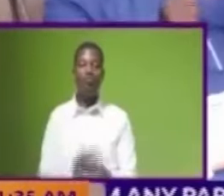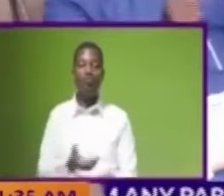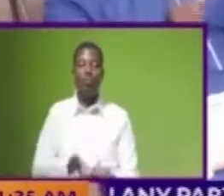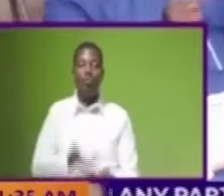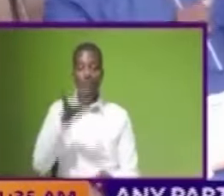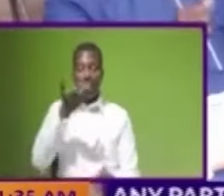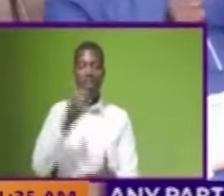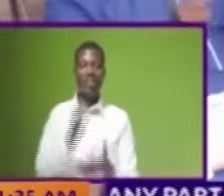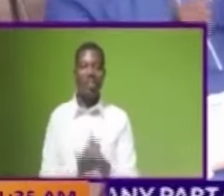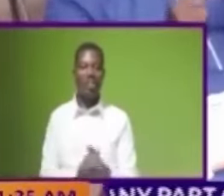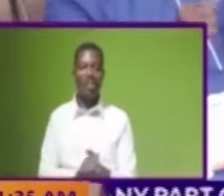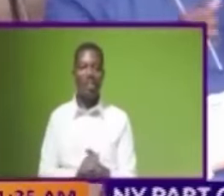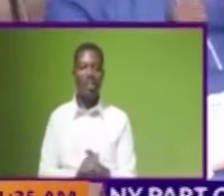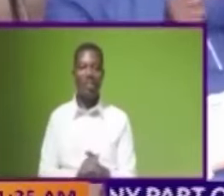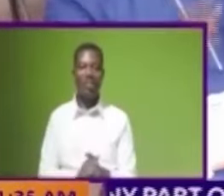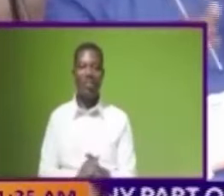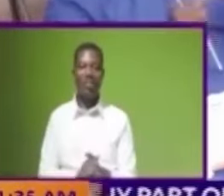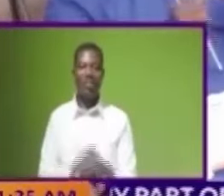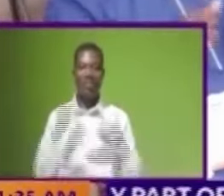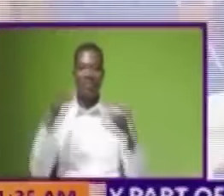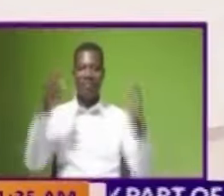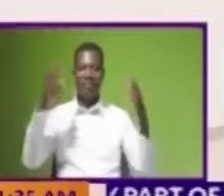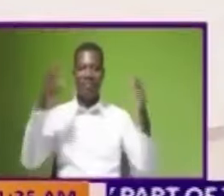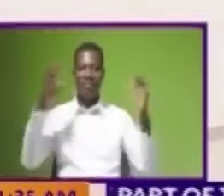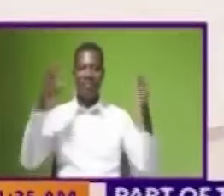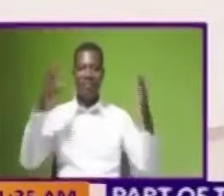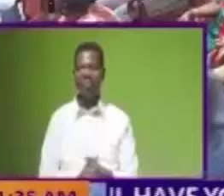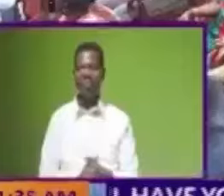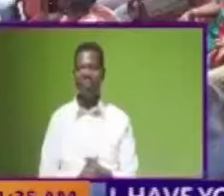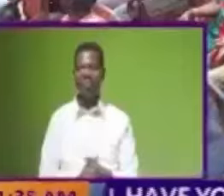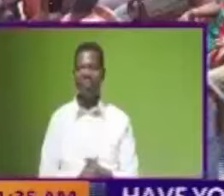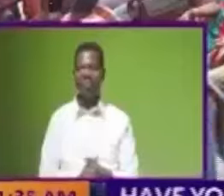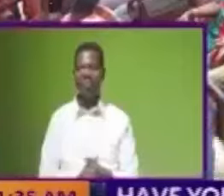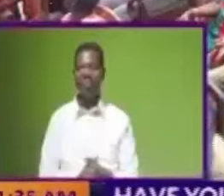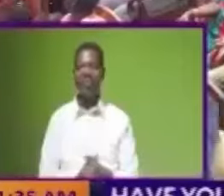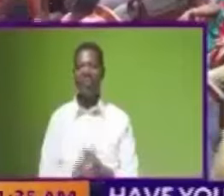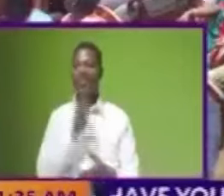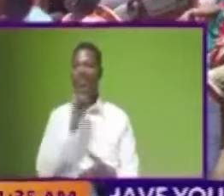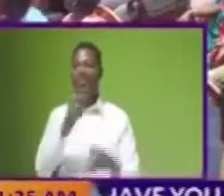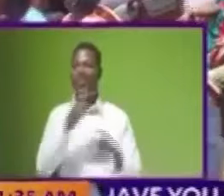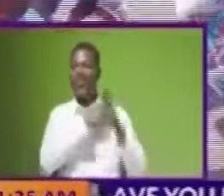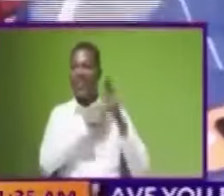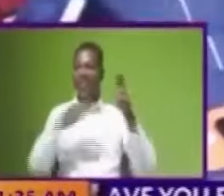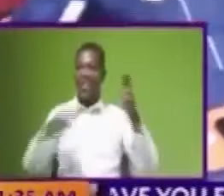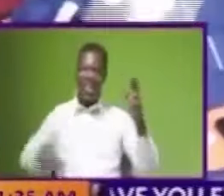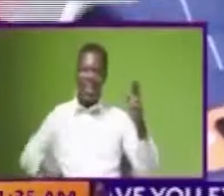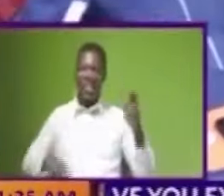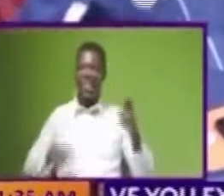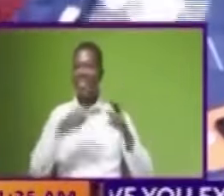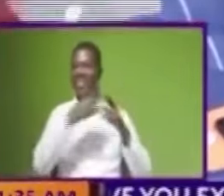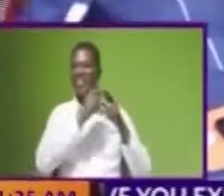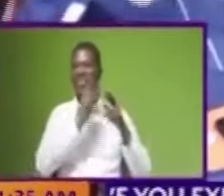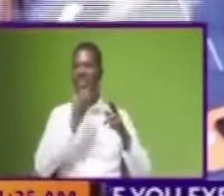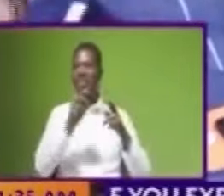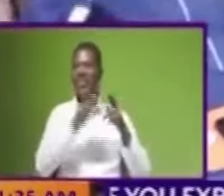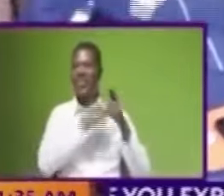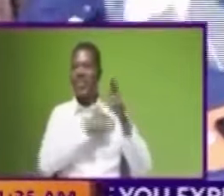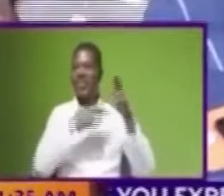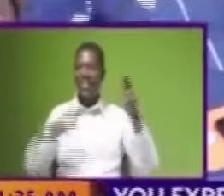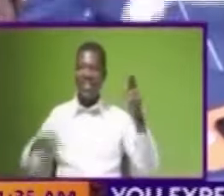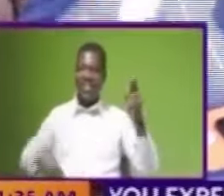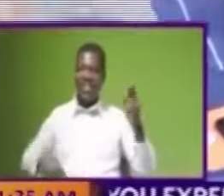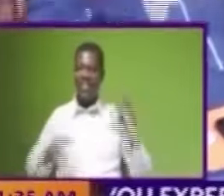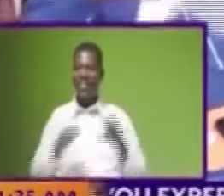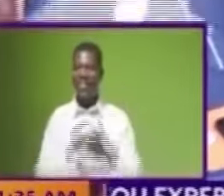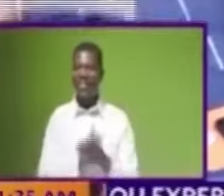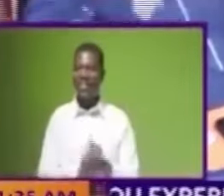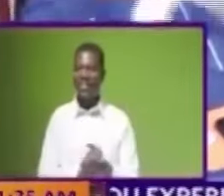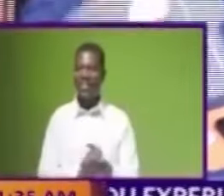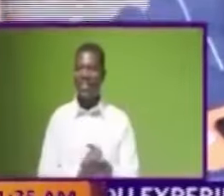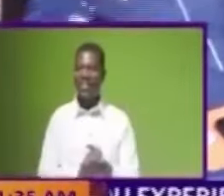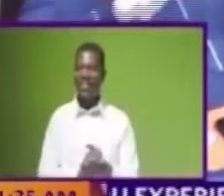say. And now, into Philadelphia, man. The more you're high. And Zania, see, I'm solid. No.